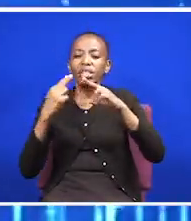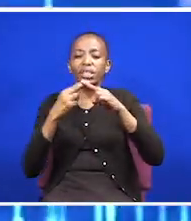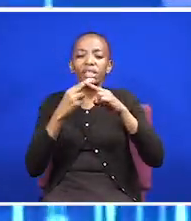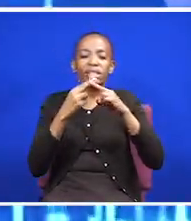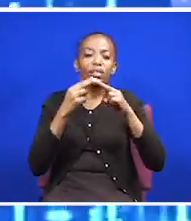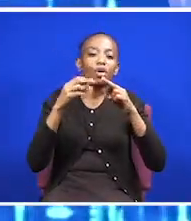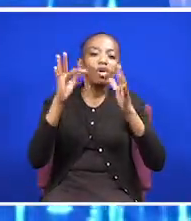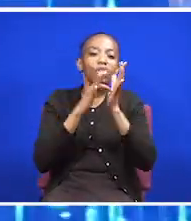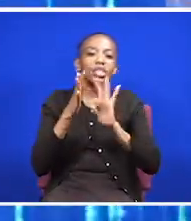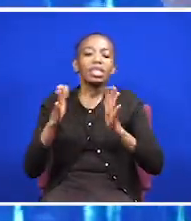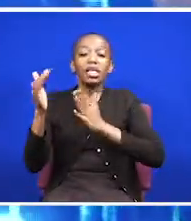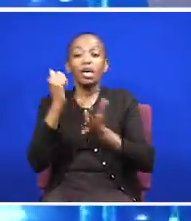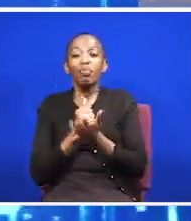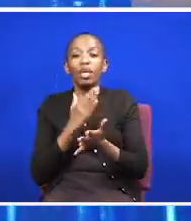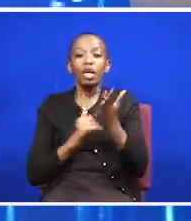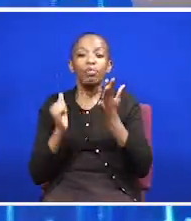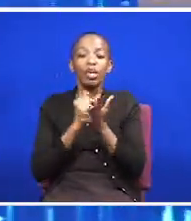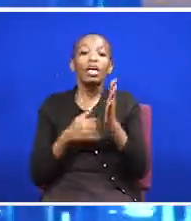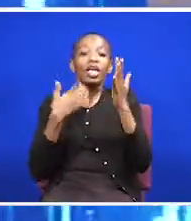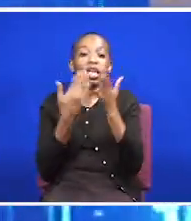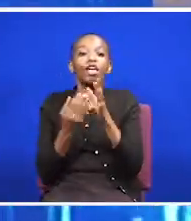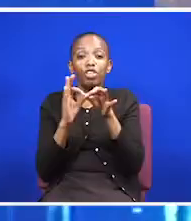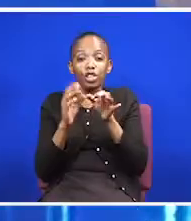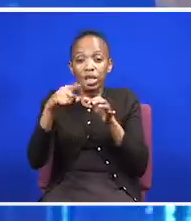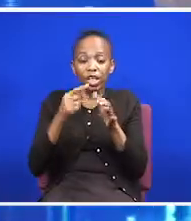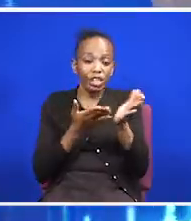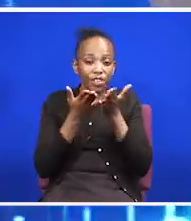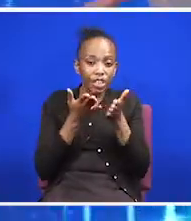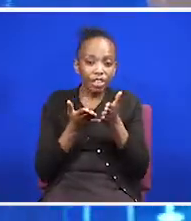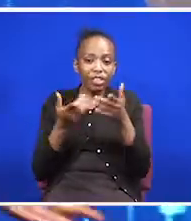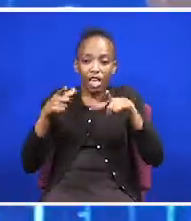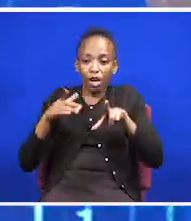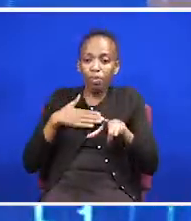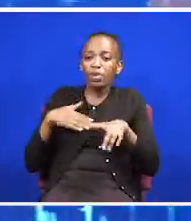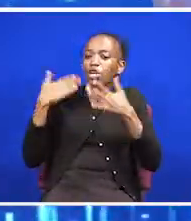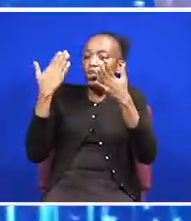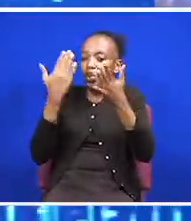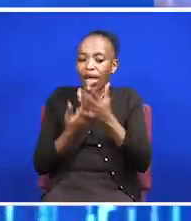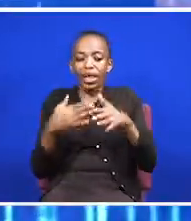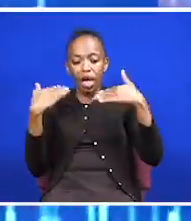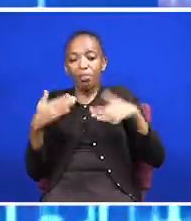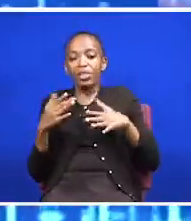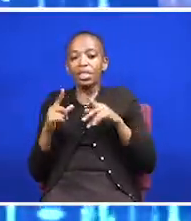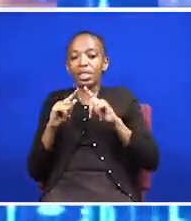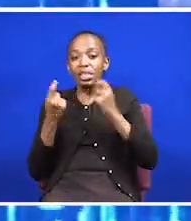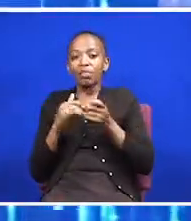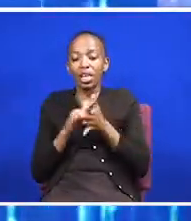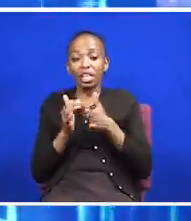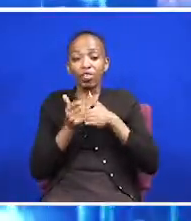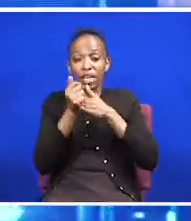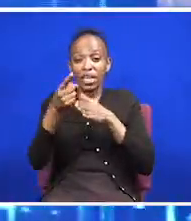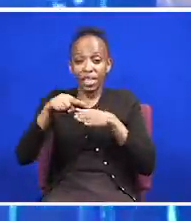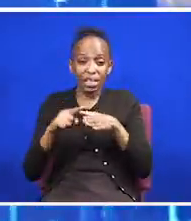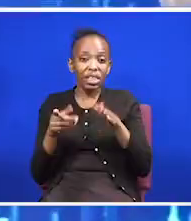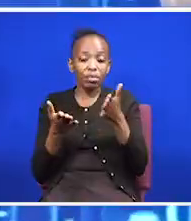name, amen and amen. Thank you for joining us for the service. And allow me to thank this amazing team that has led us in that